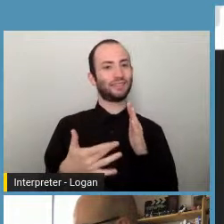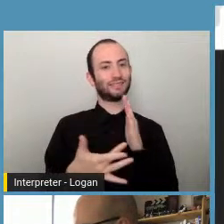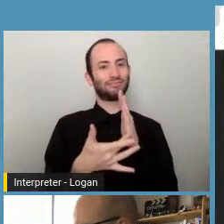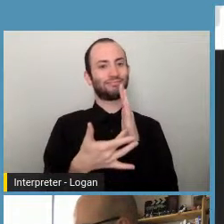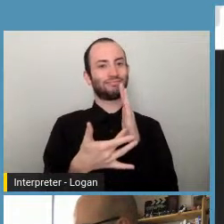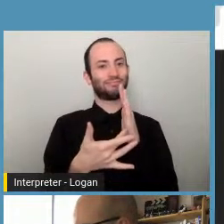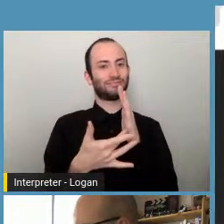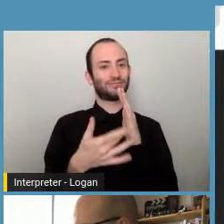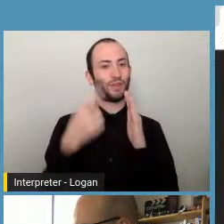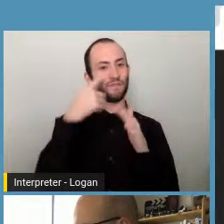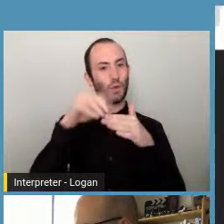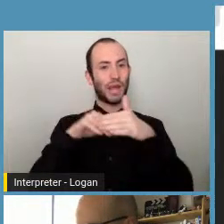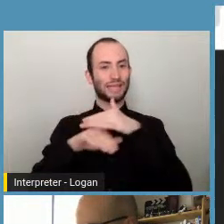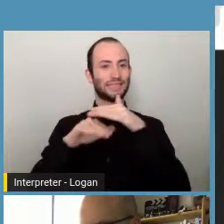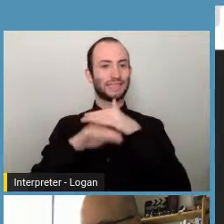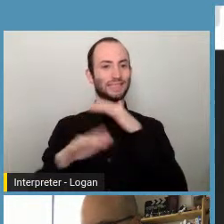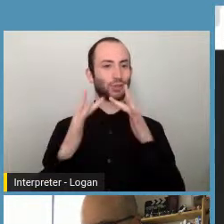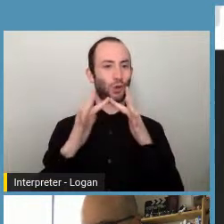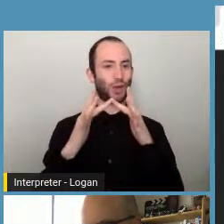web.